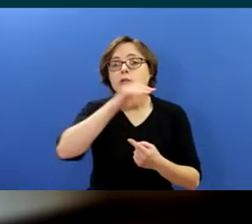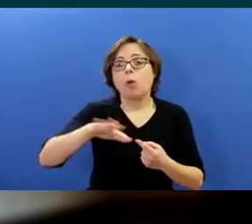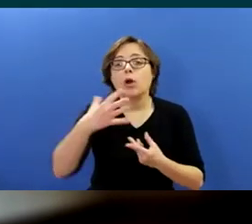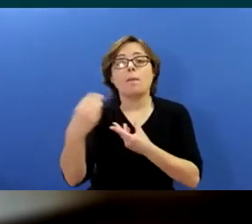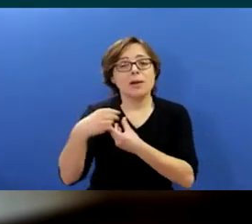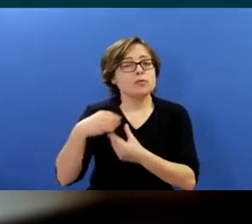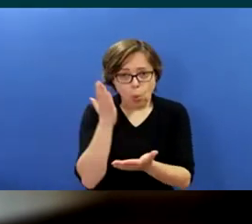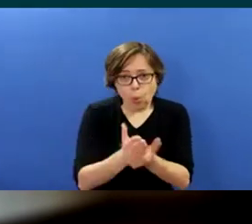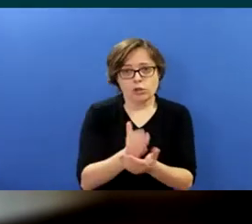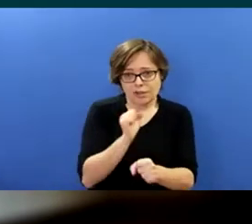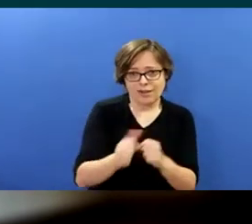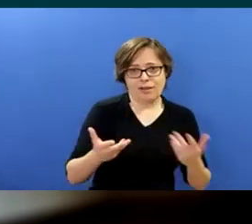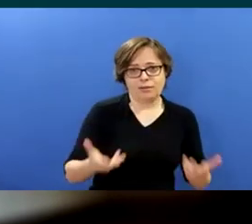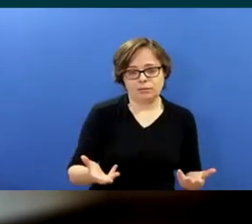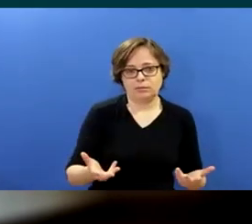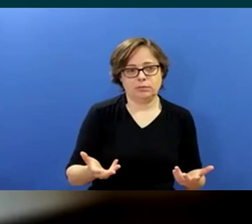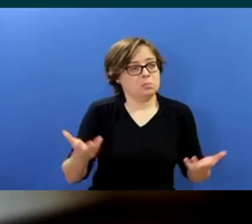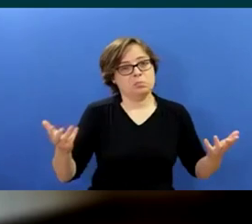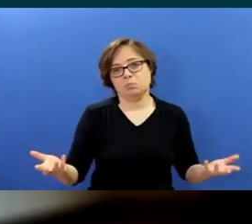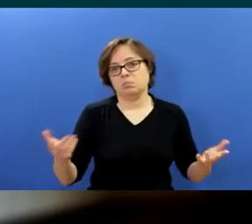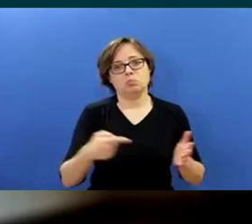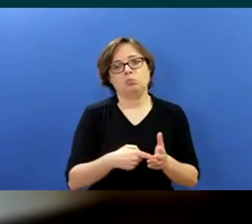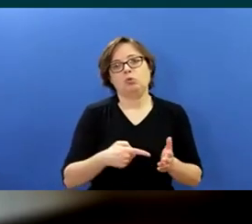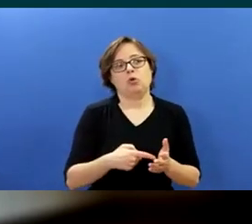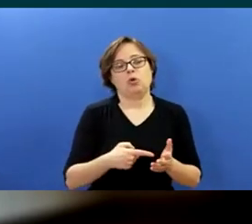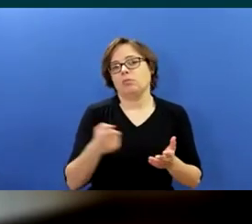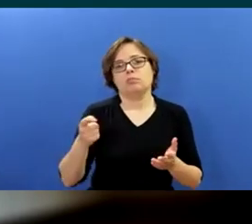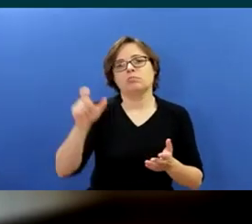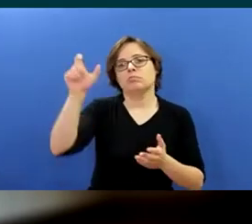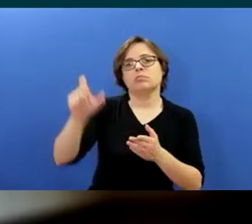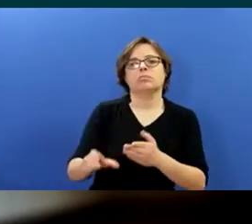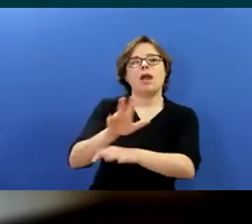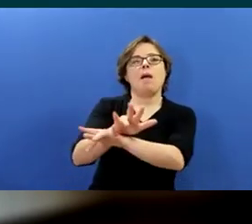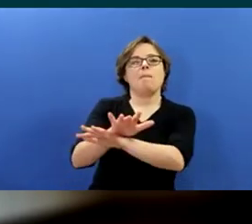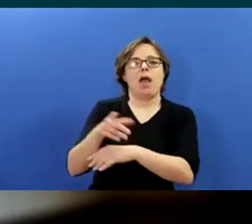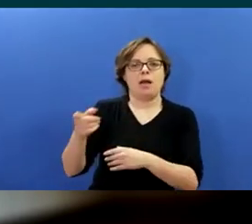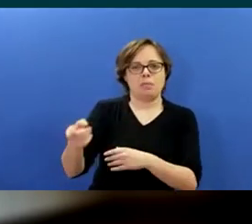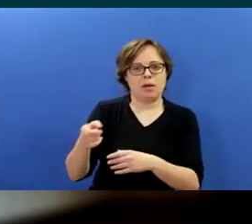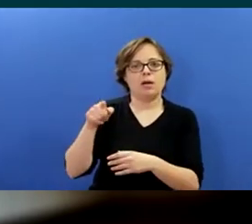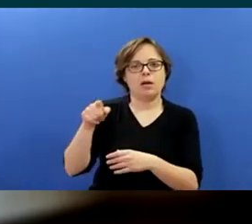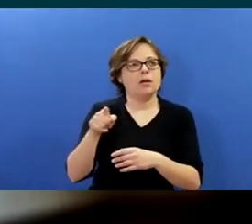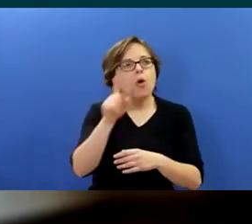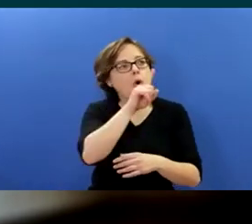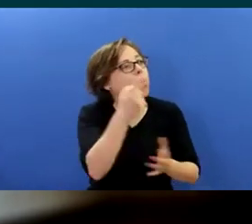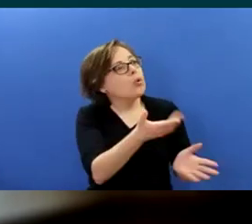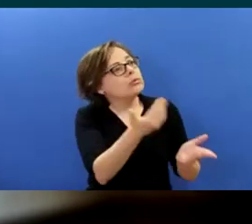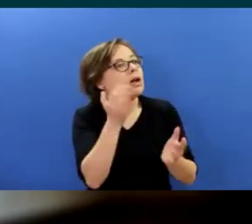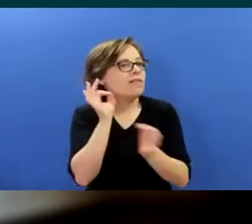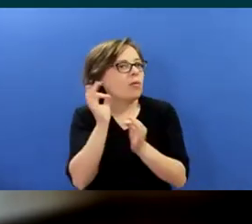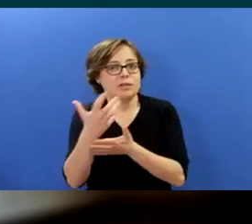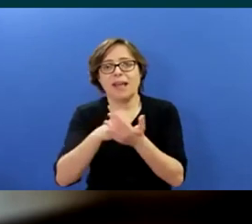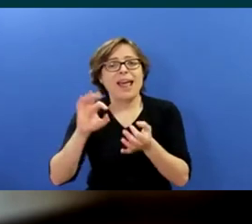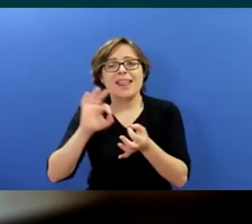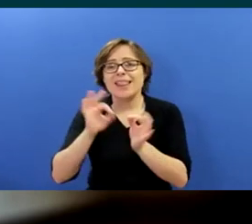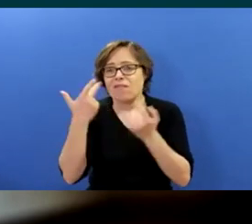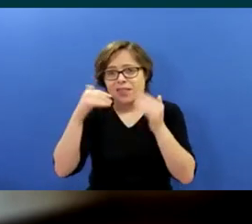bartender who is the link between everyone in the neighborhood. It can be associations. It can be just